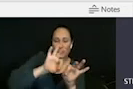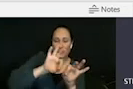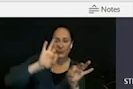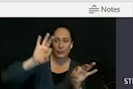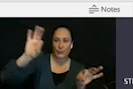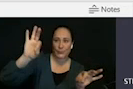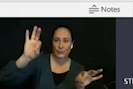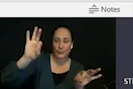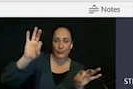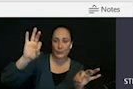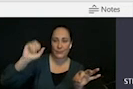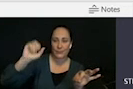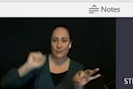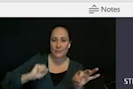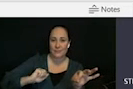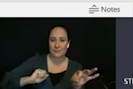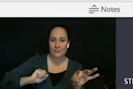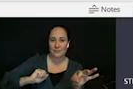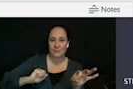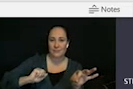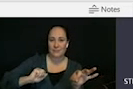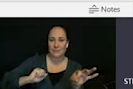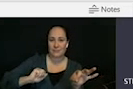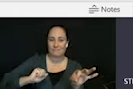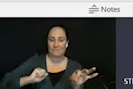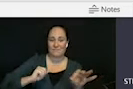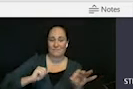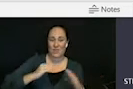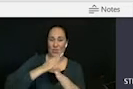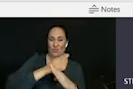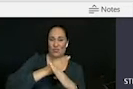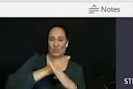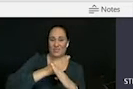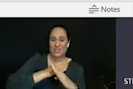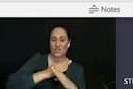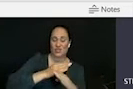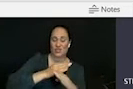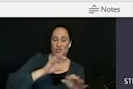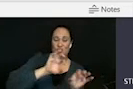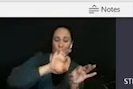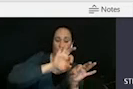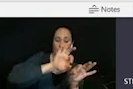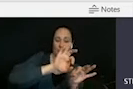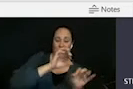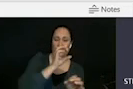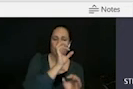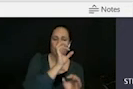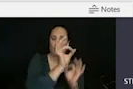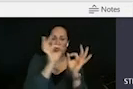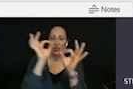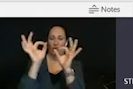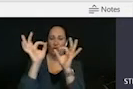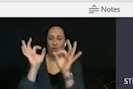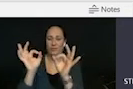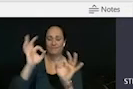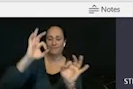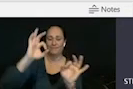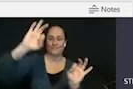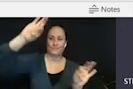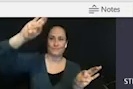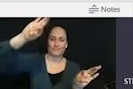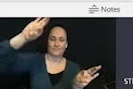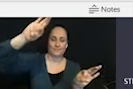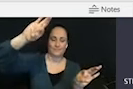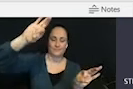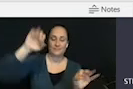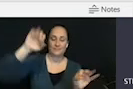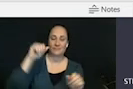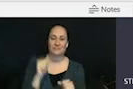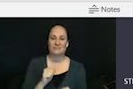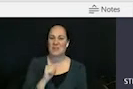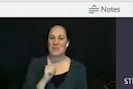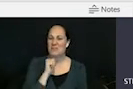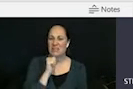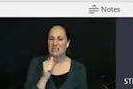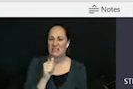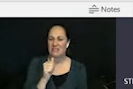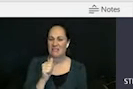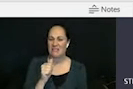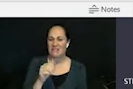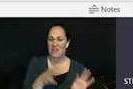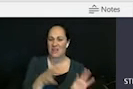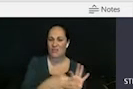those cross-sectional circles. But it does not mention the volume of air in